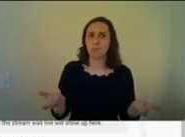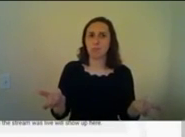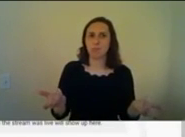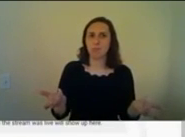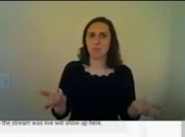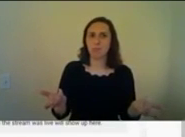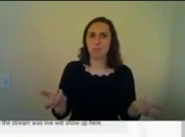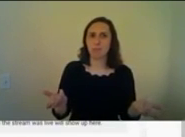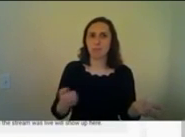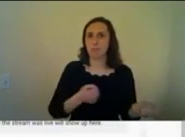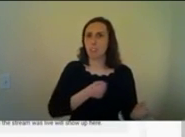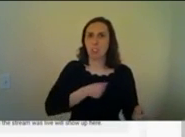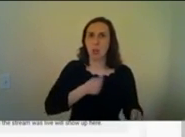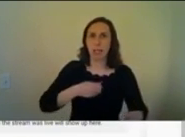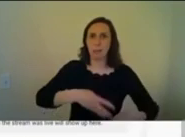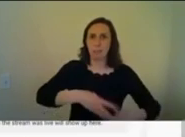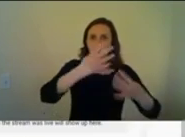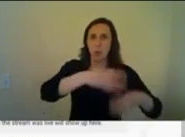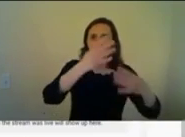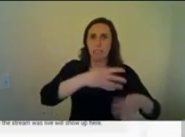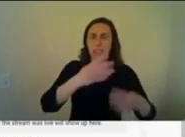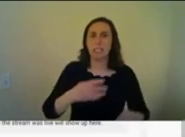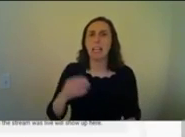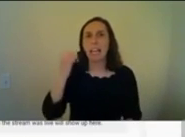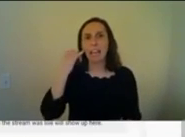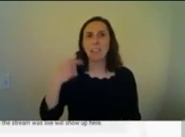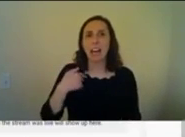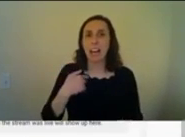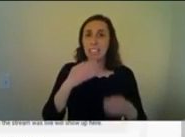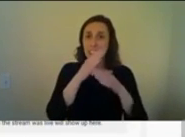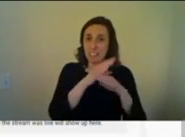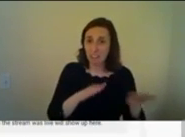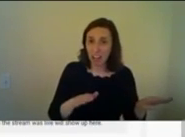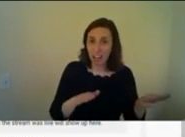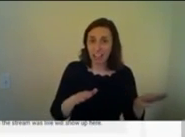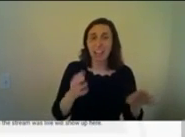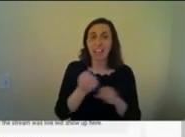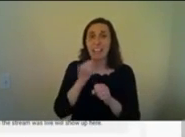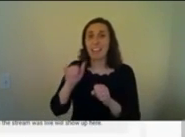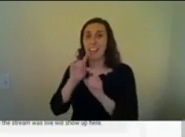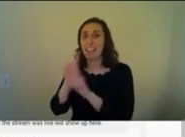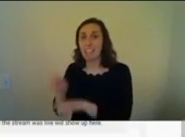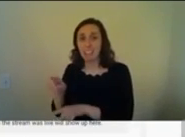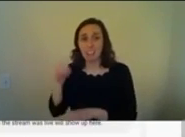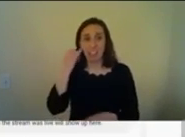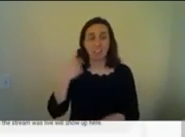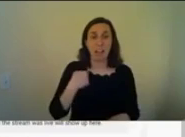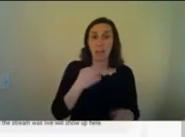sorry for the scrolling, if I divide, I get this answer. And if I